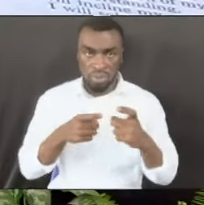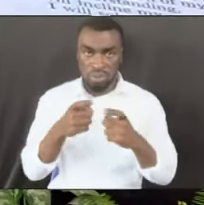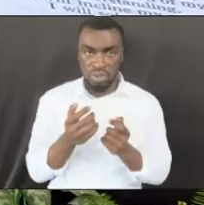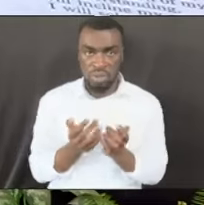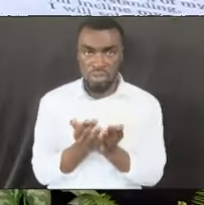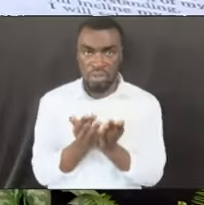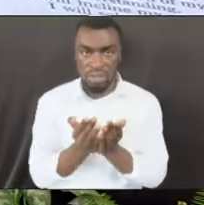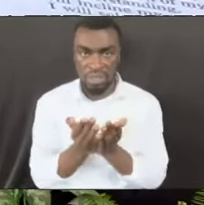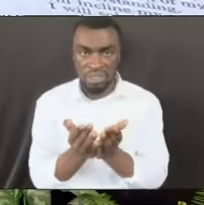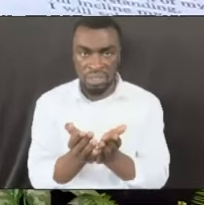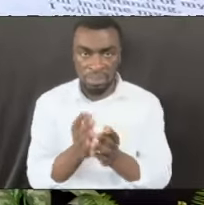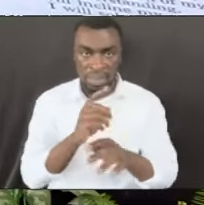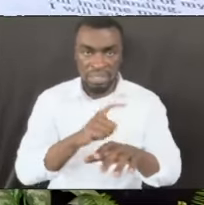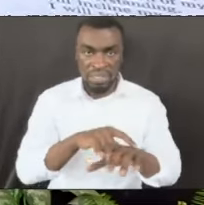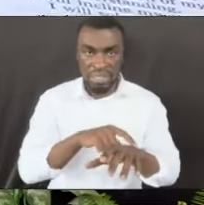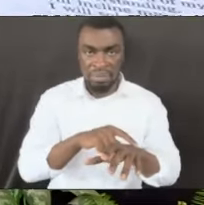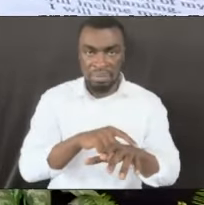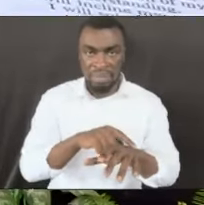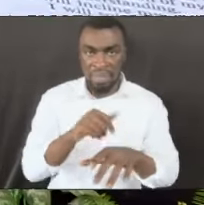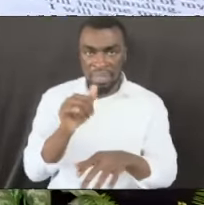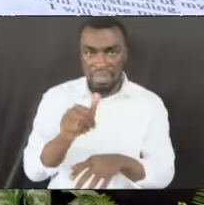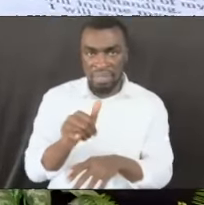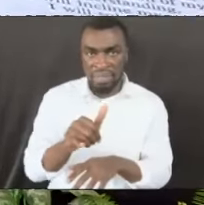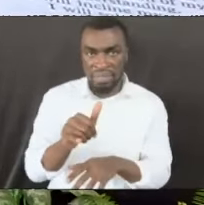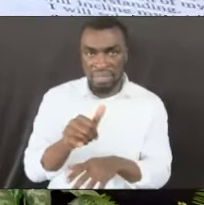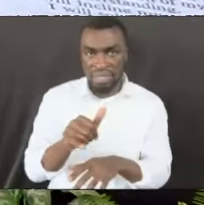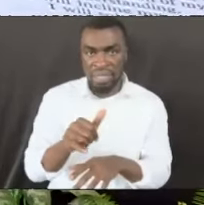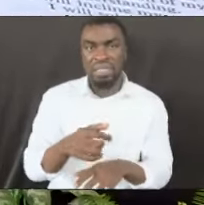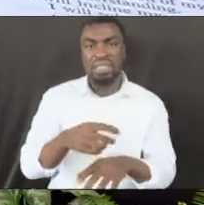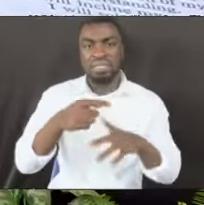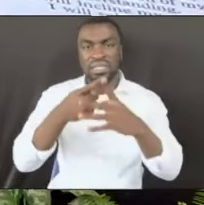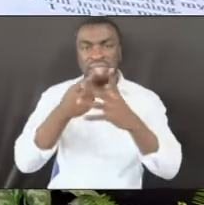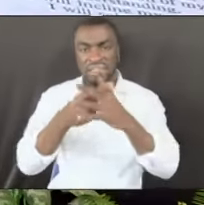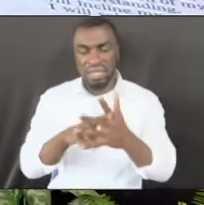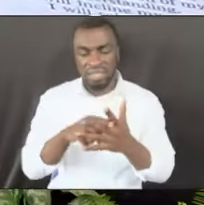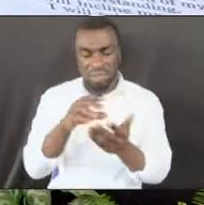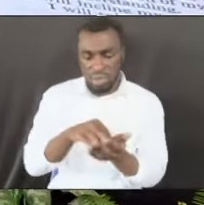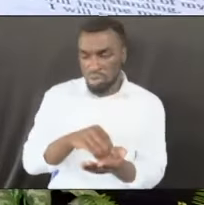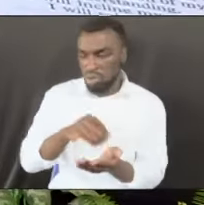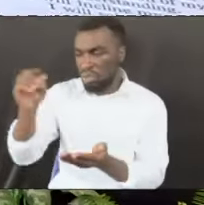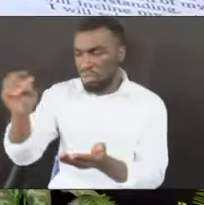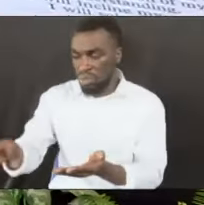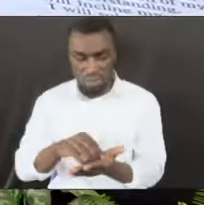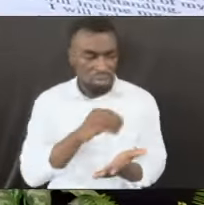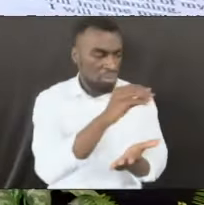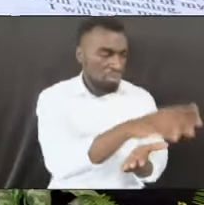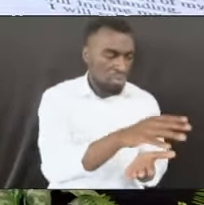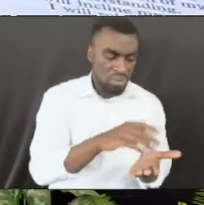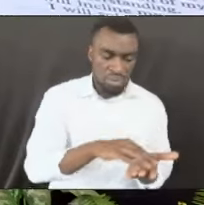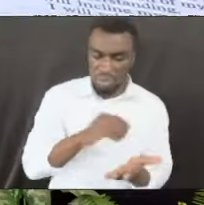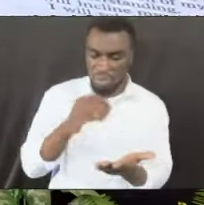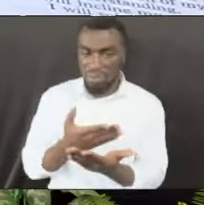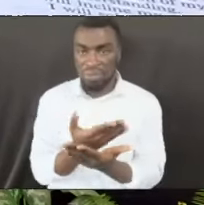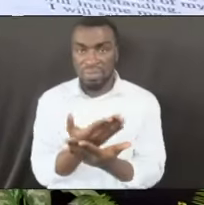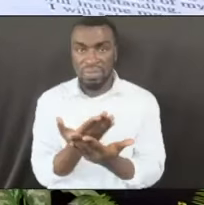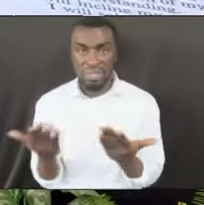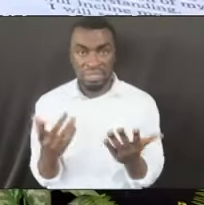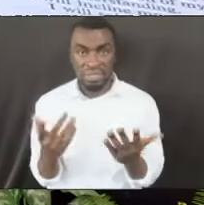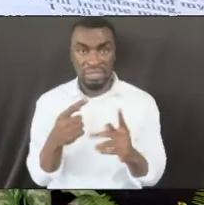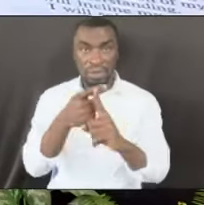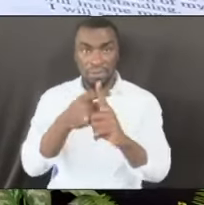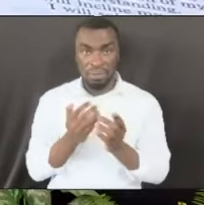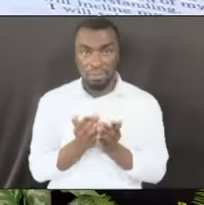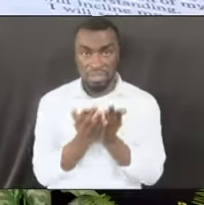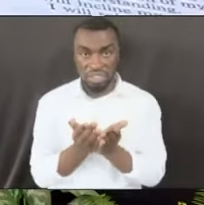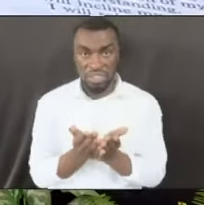And when that failed, they began now to offload. But as they were trying the best of loading, it was